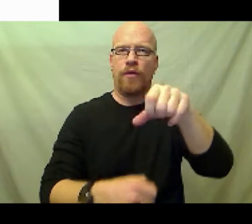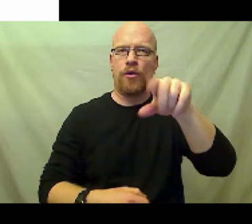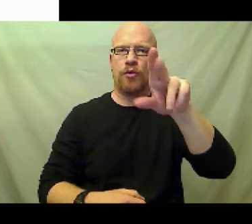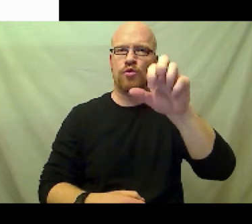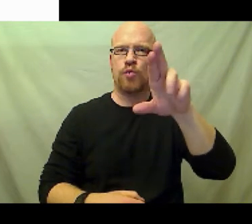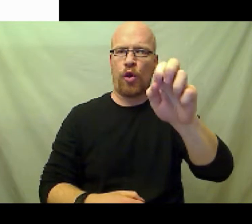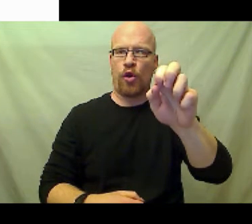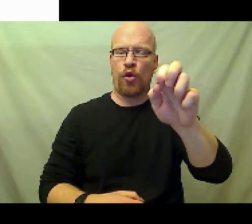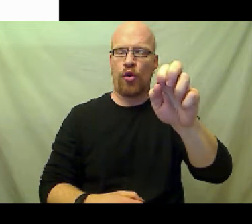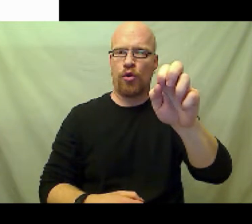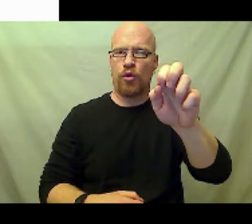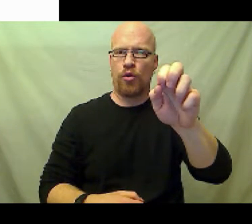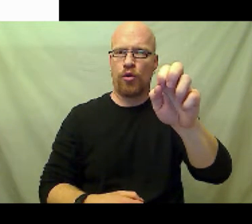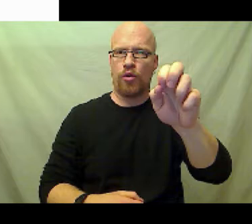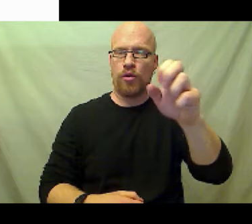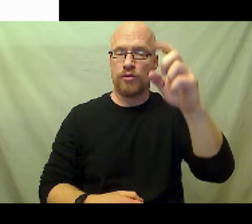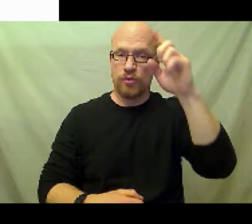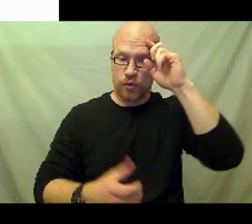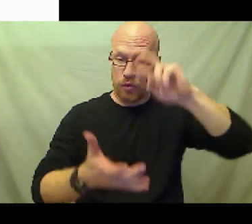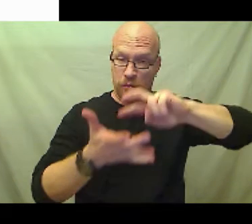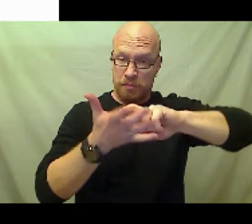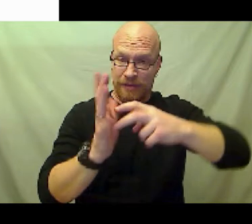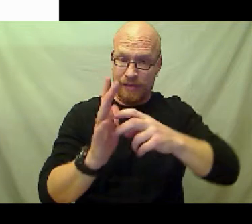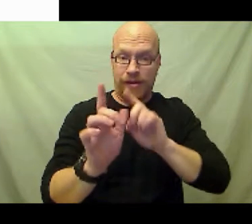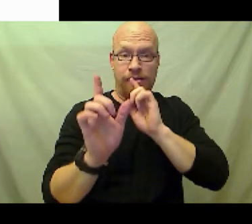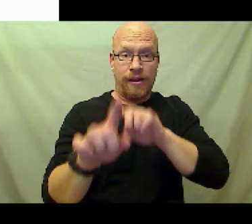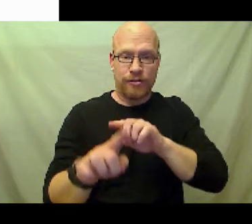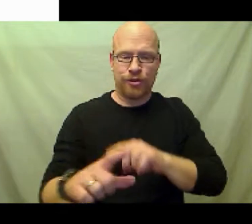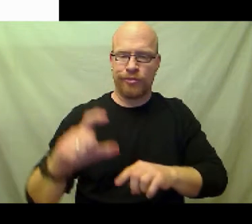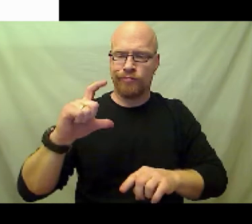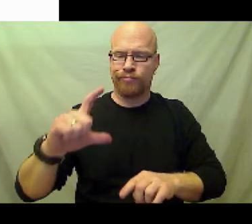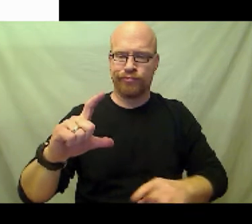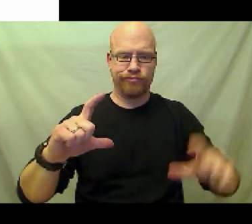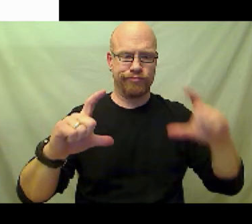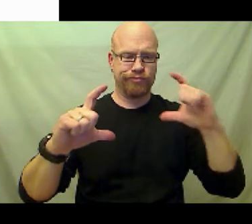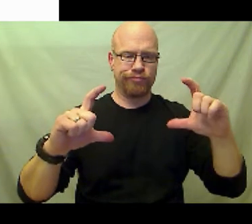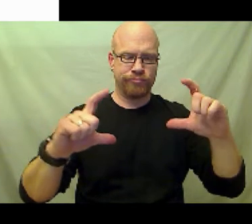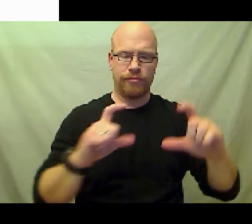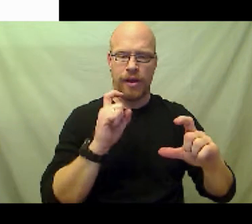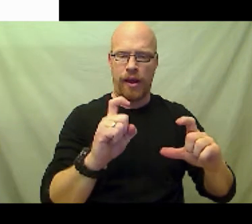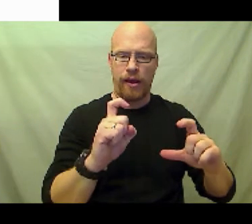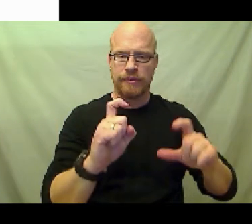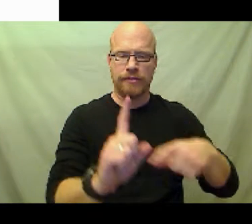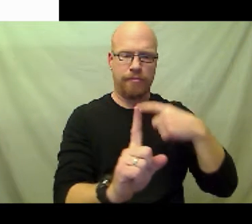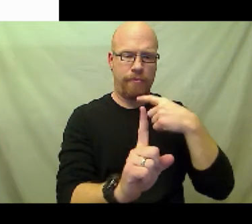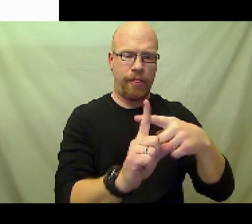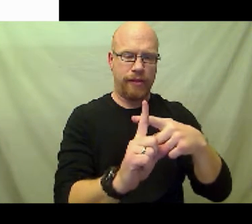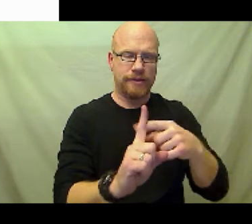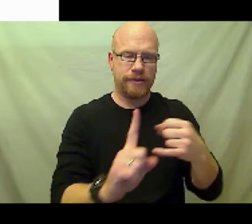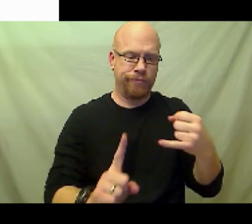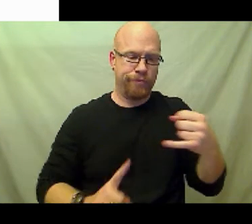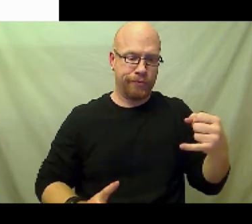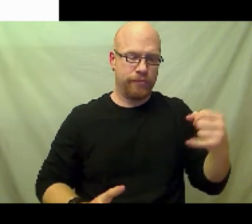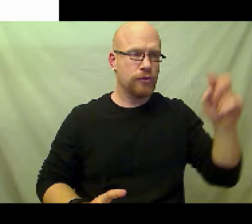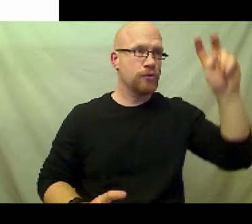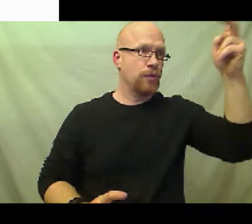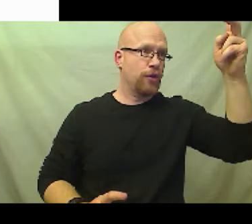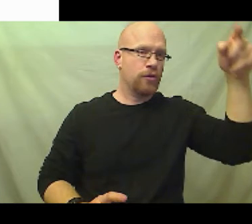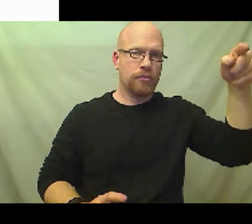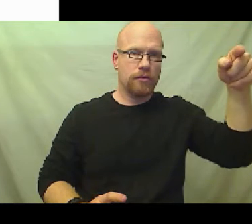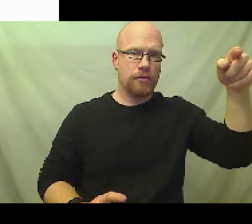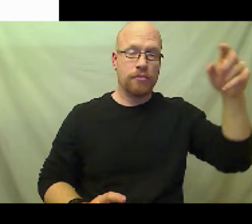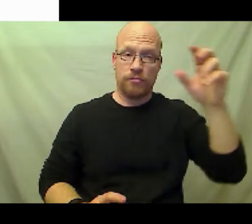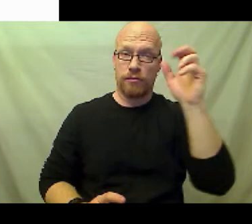number, so this is a perfect square. So the answer, will have an answer of x plus